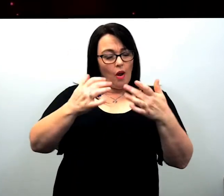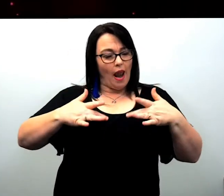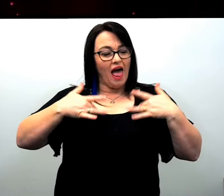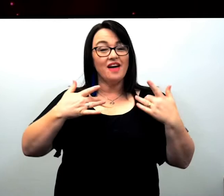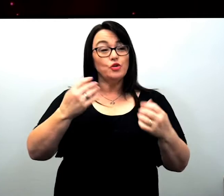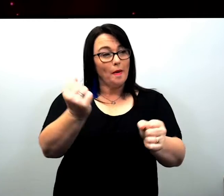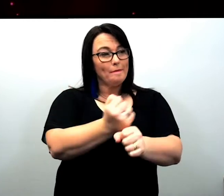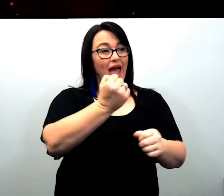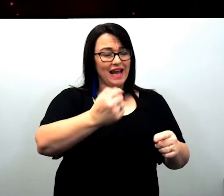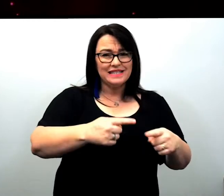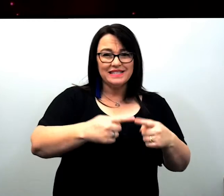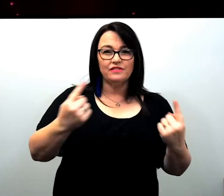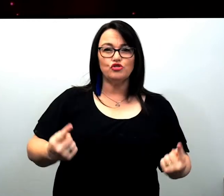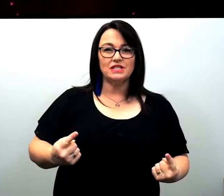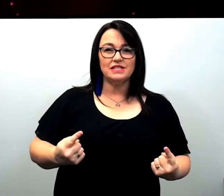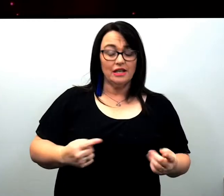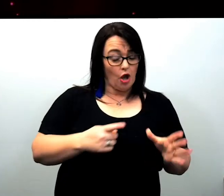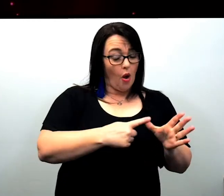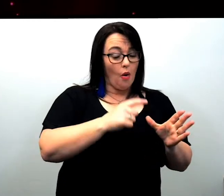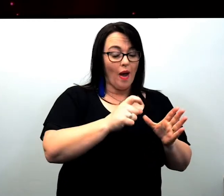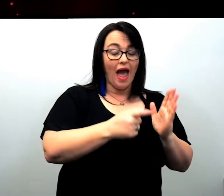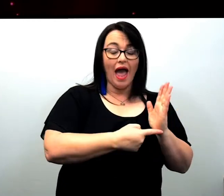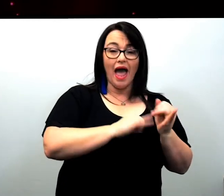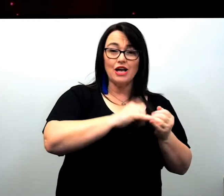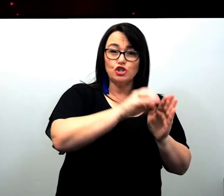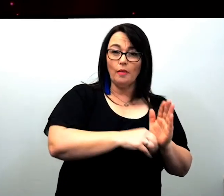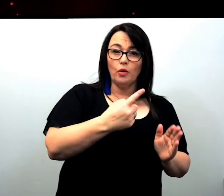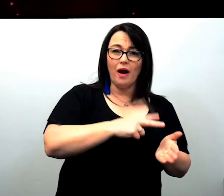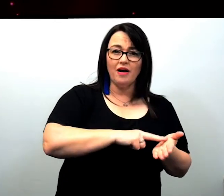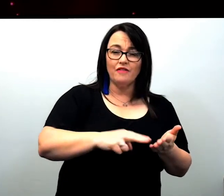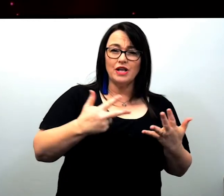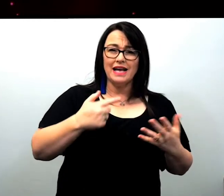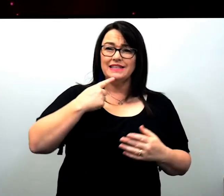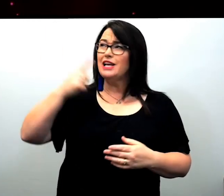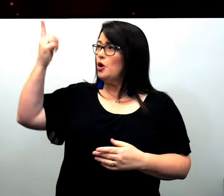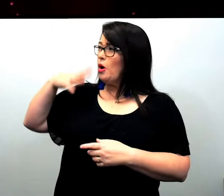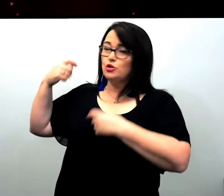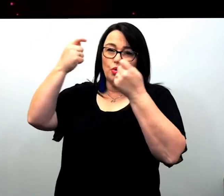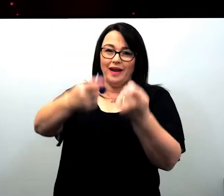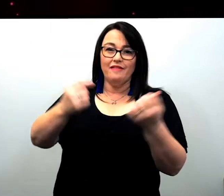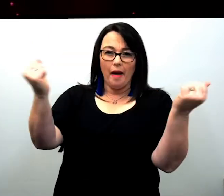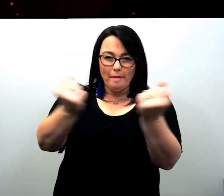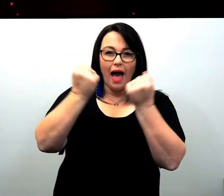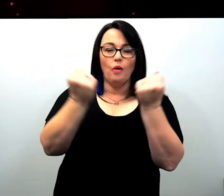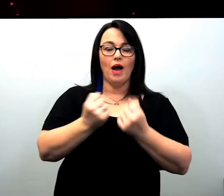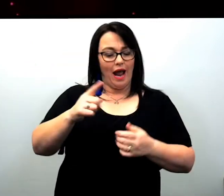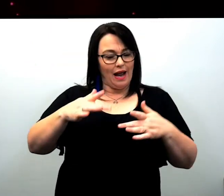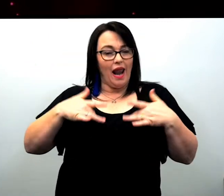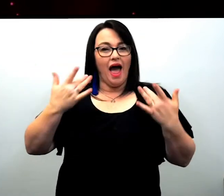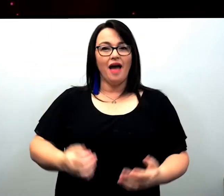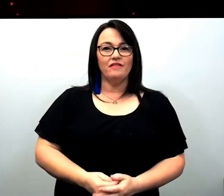difference. Acts 1:8, you receive power. Power brings life. And God wants our life to